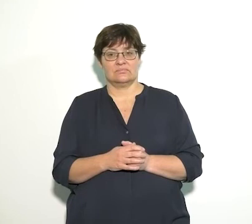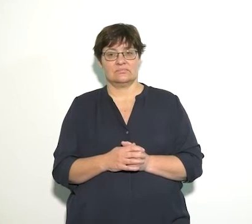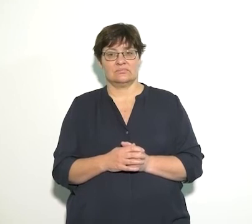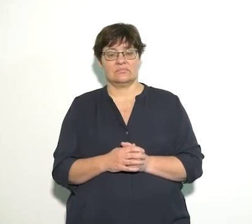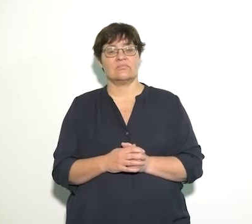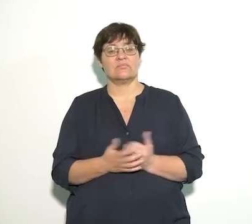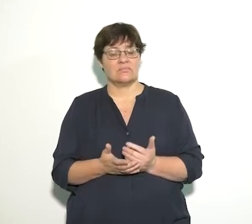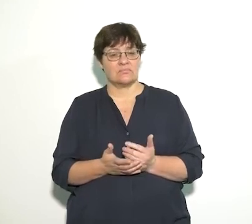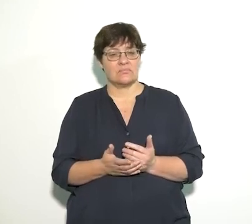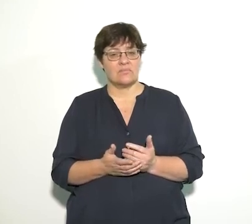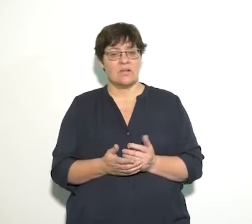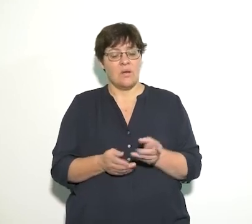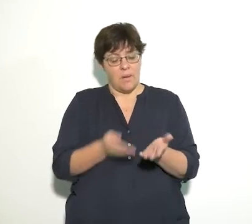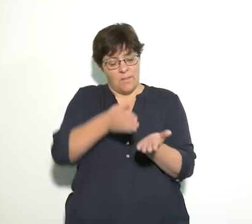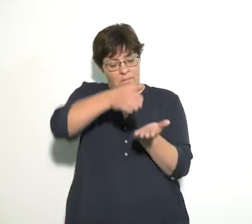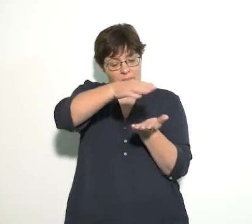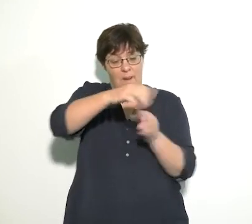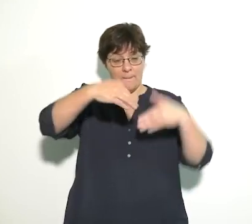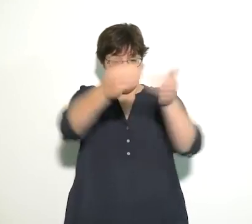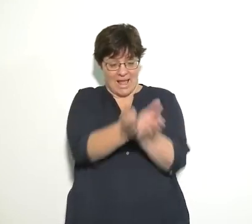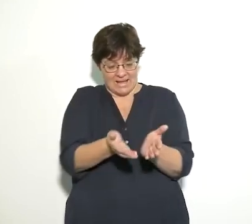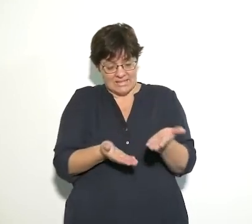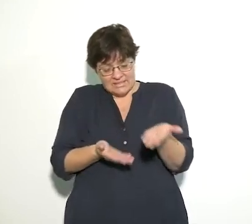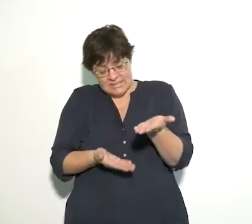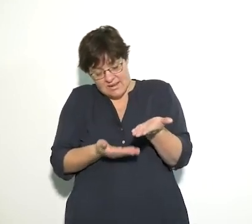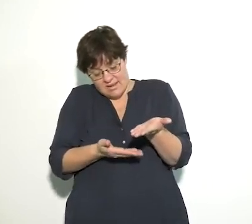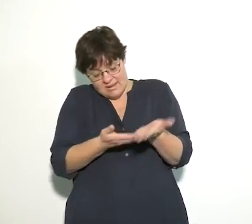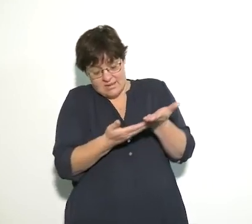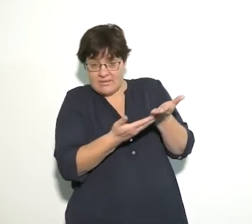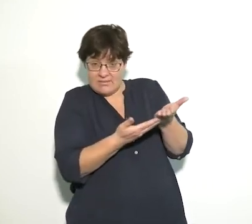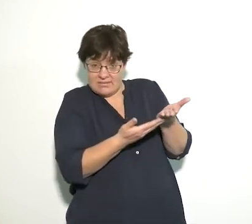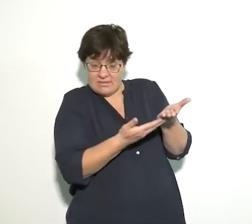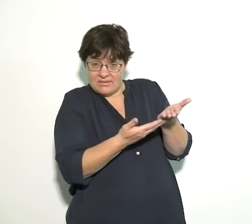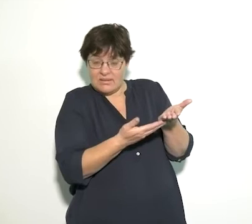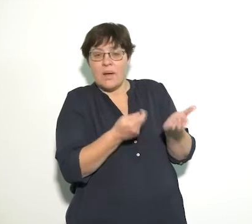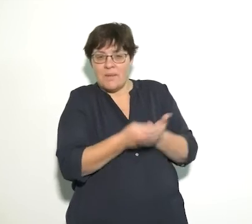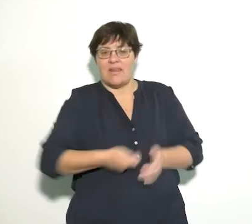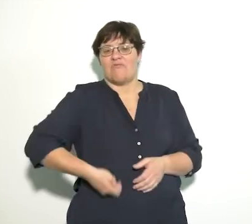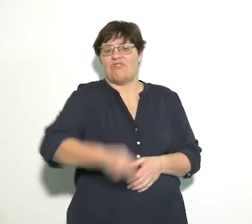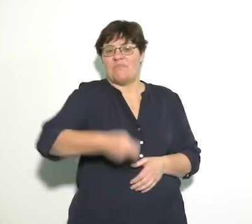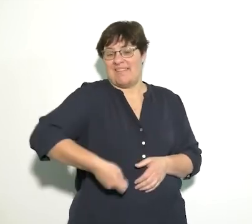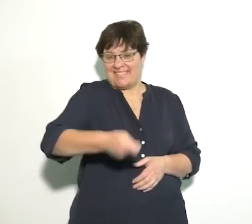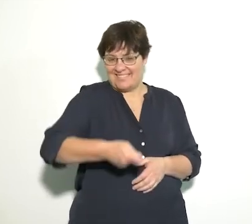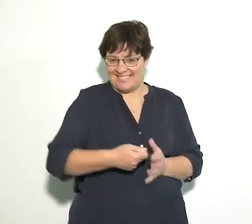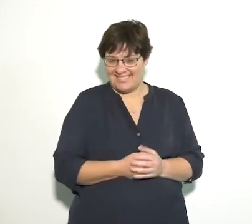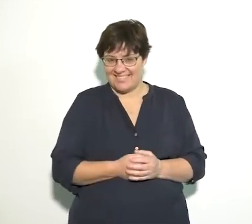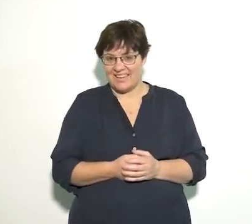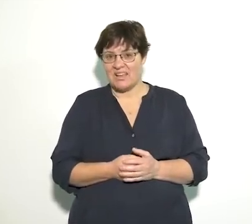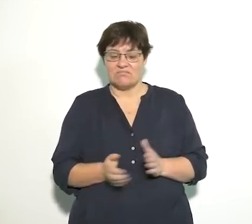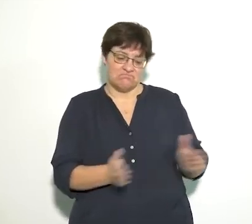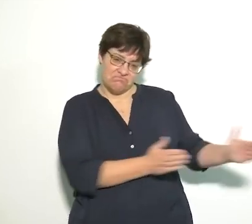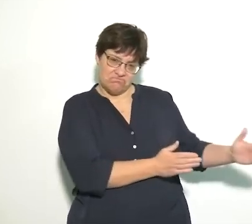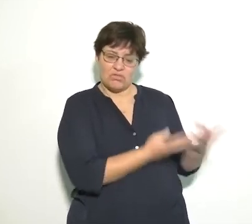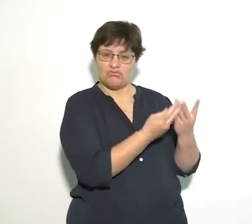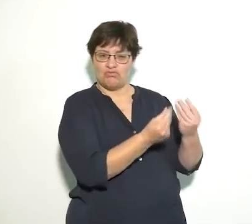and stick it to the end of the paper plate. This creates your frying pan, and let it dry